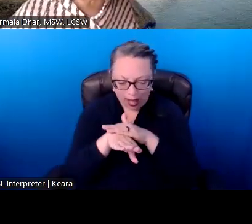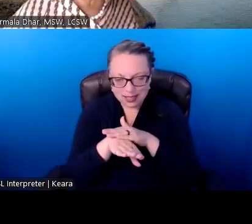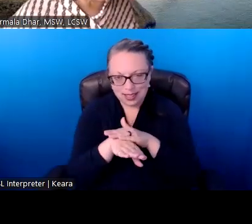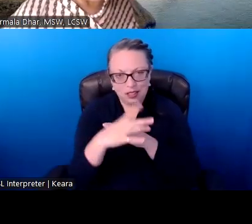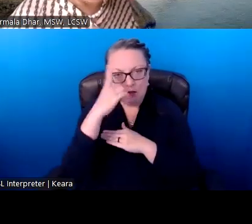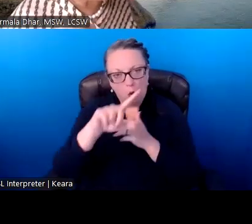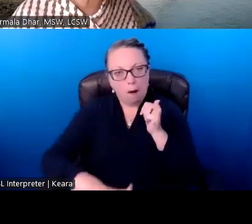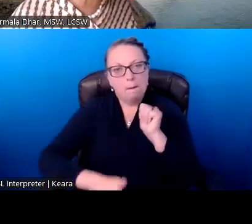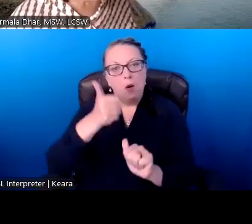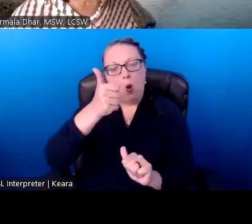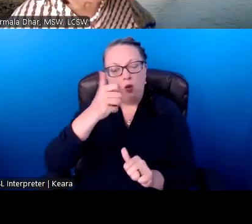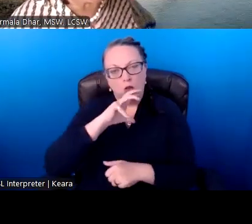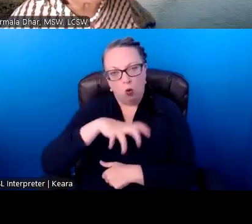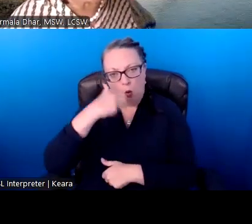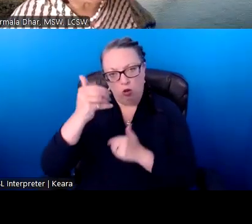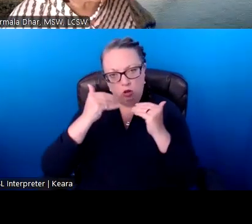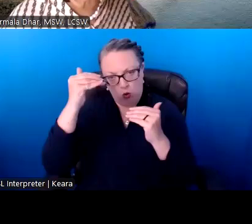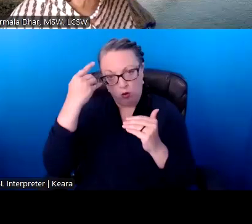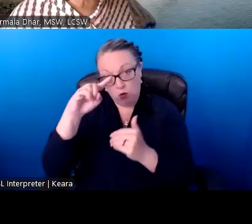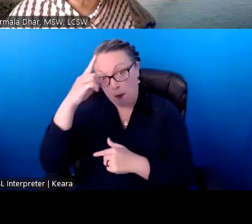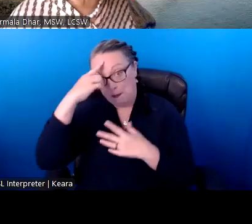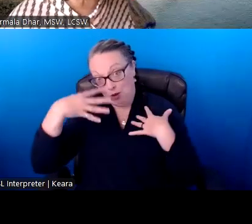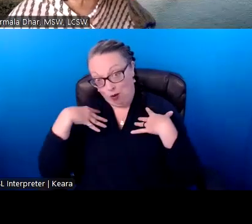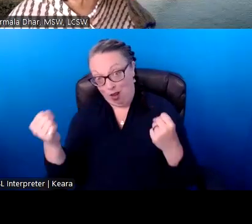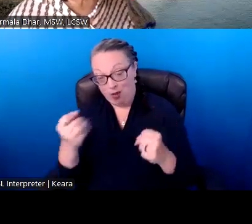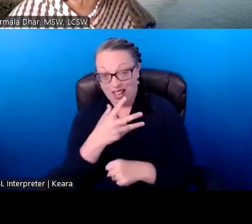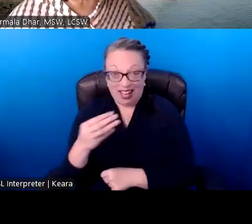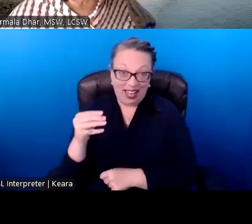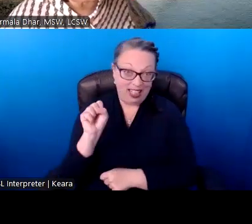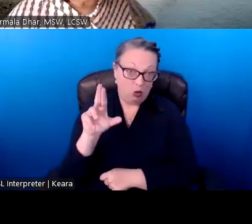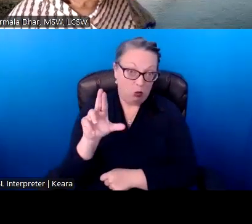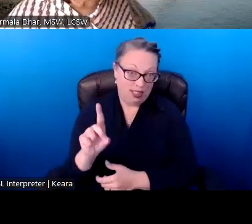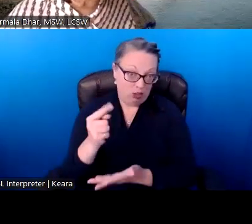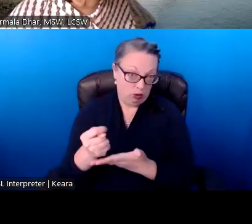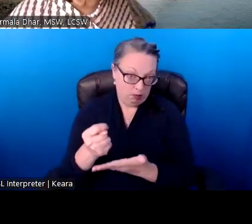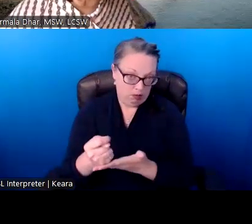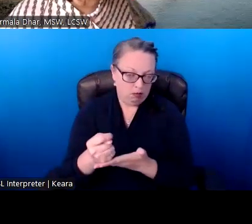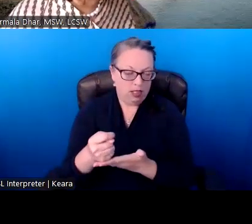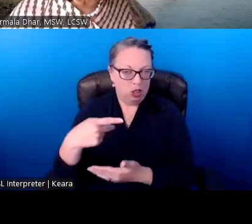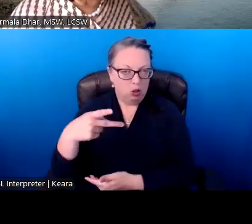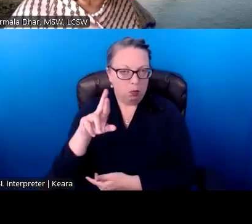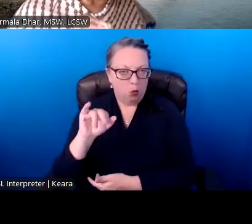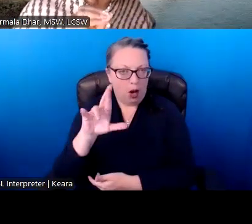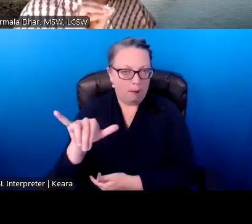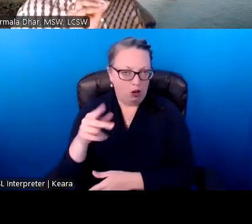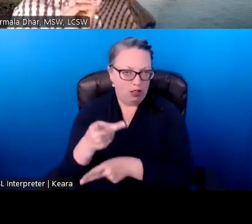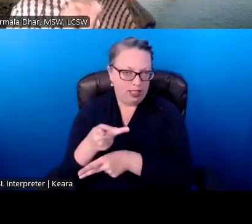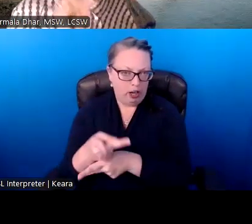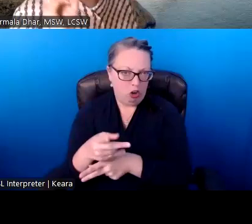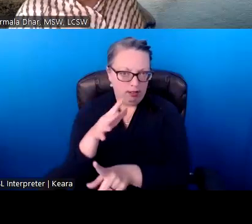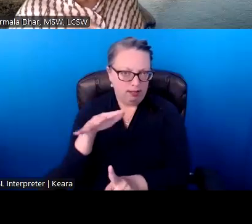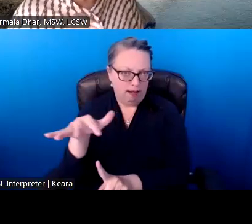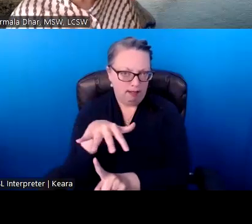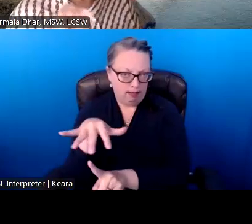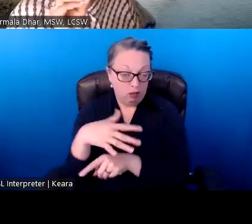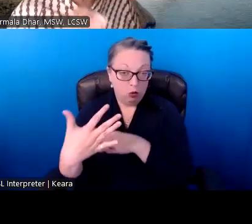treatment and for substance use treatment, is the primary care setting. So again, the call